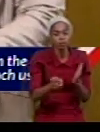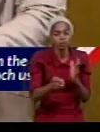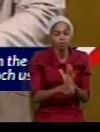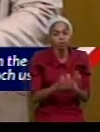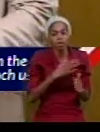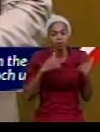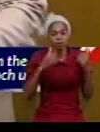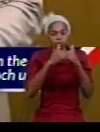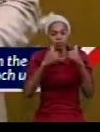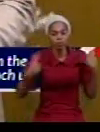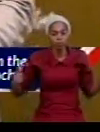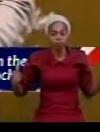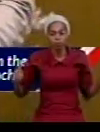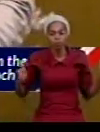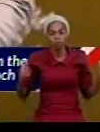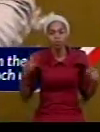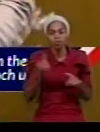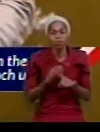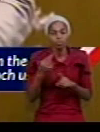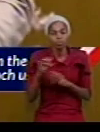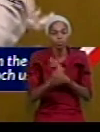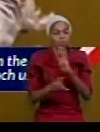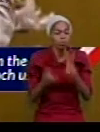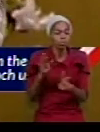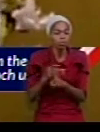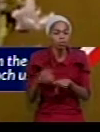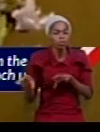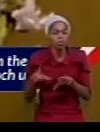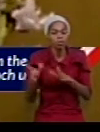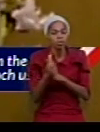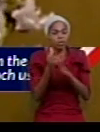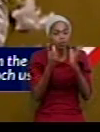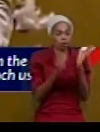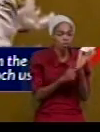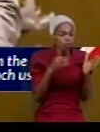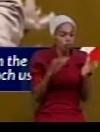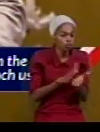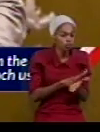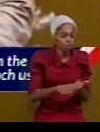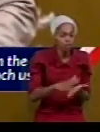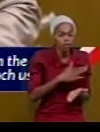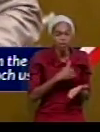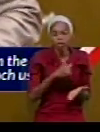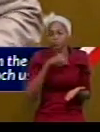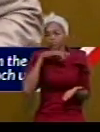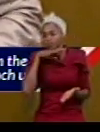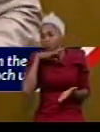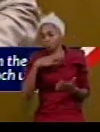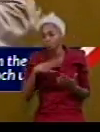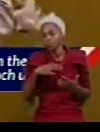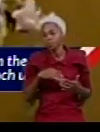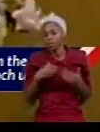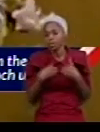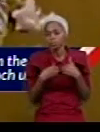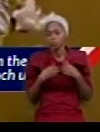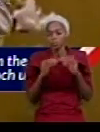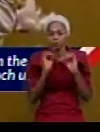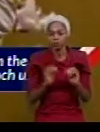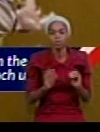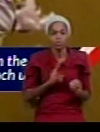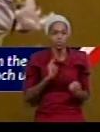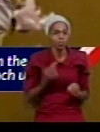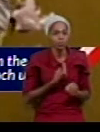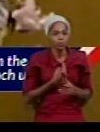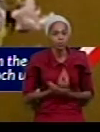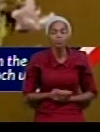What lessons on holiness and separation from the world? Yes, sir. The lessons it teaches us is that God put a